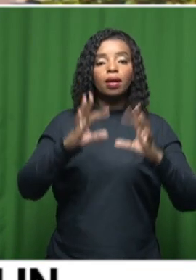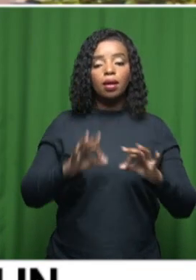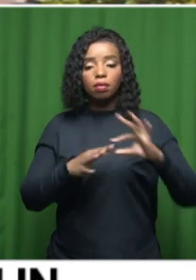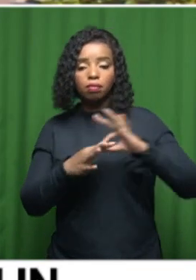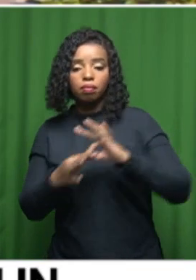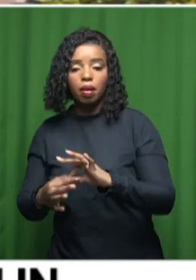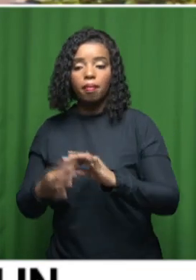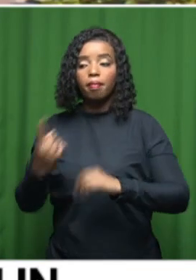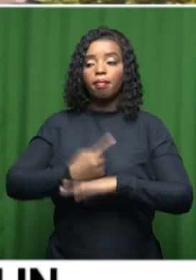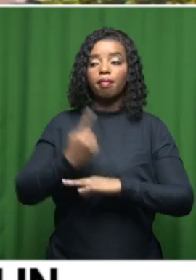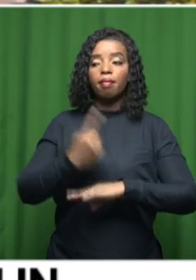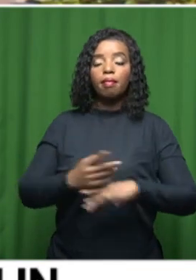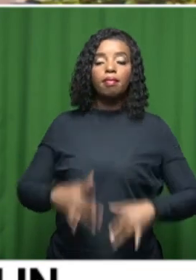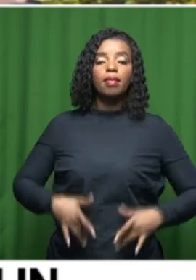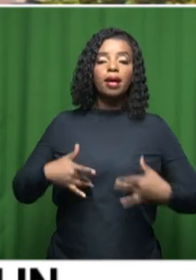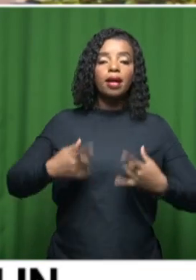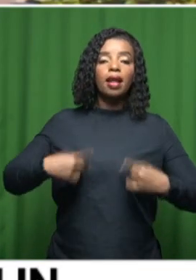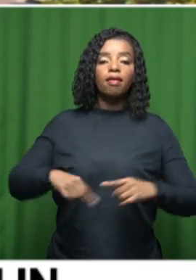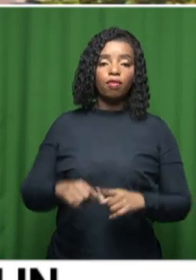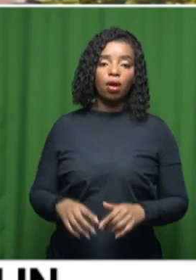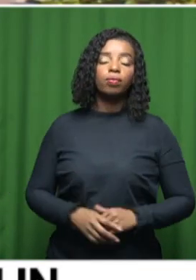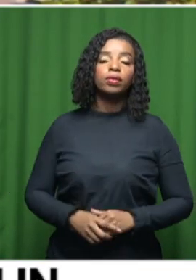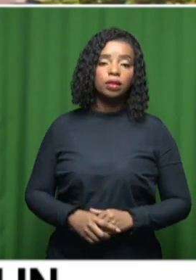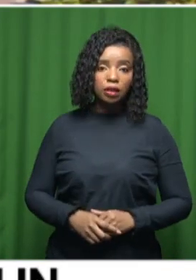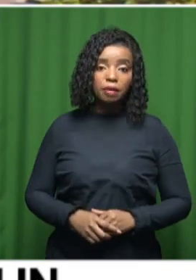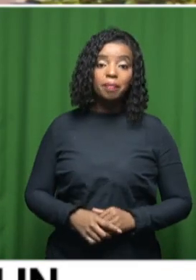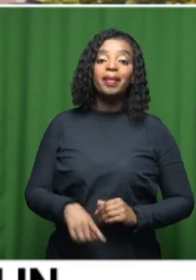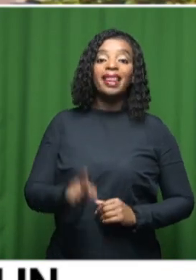and relevant to our everyday lives. And this is what it will aim to do.